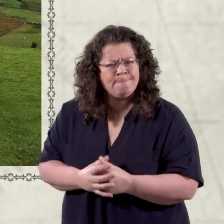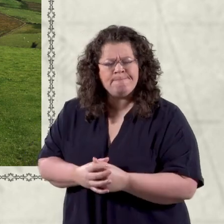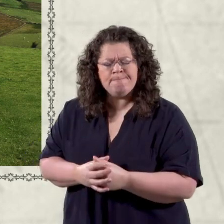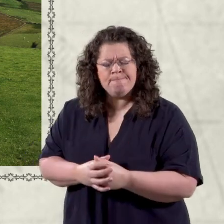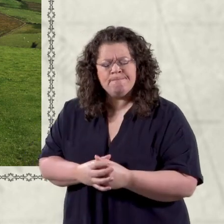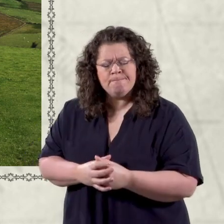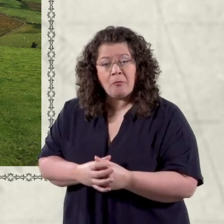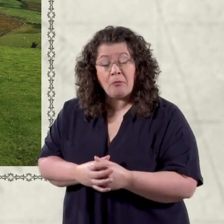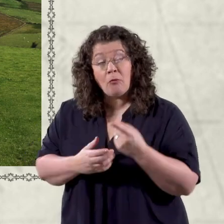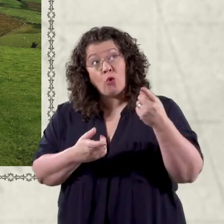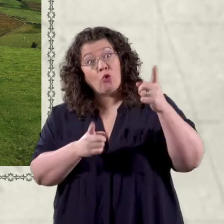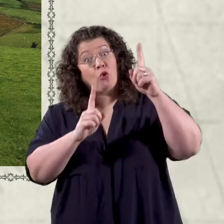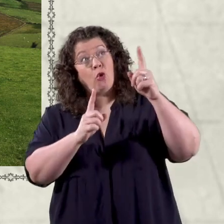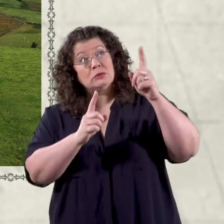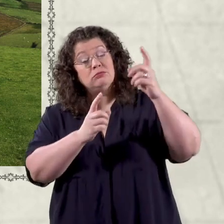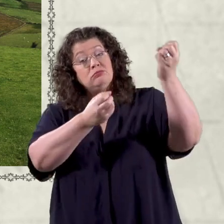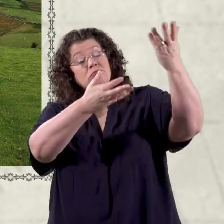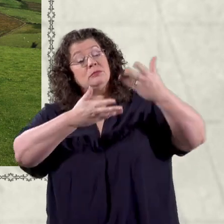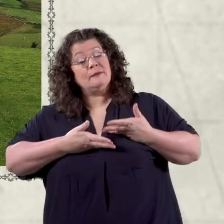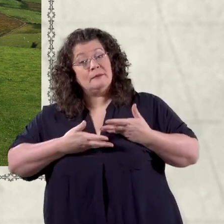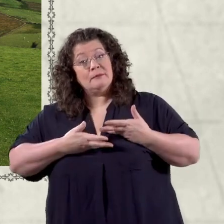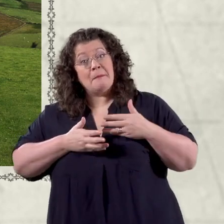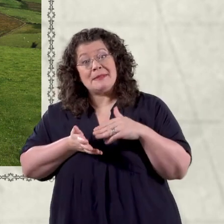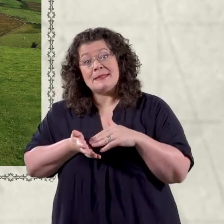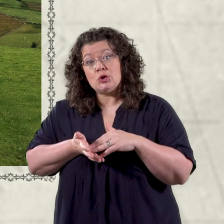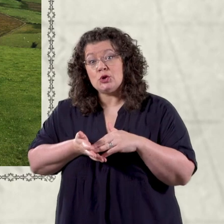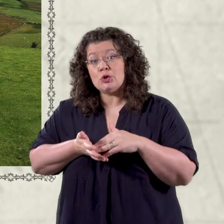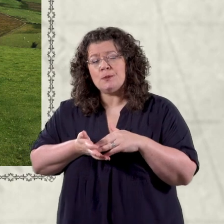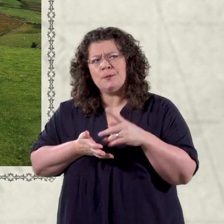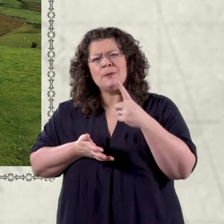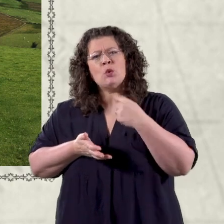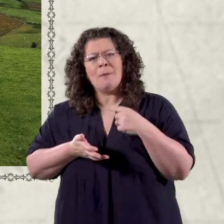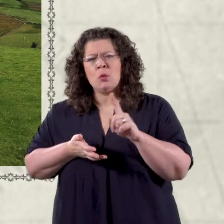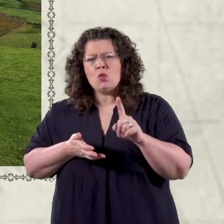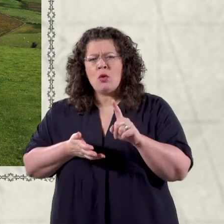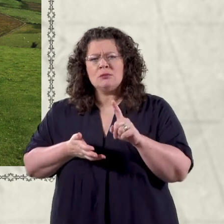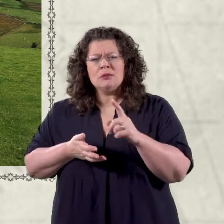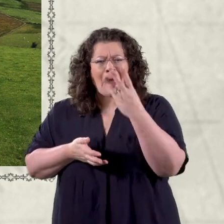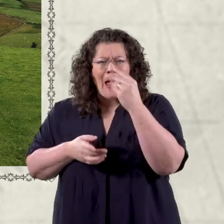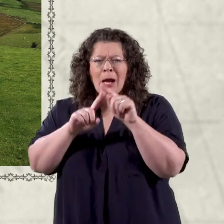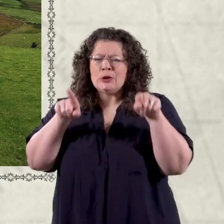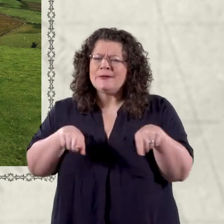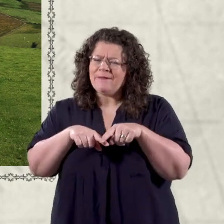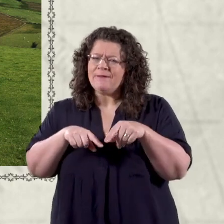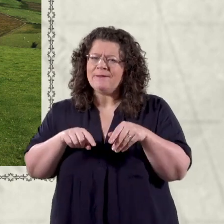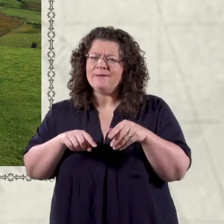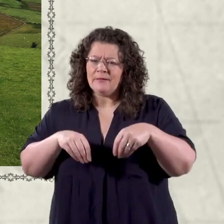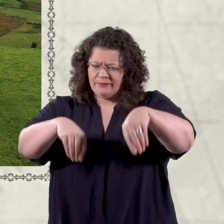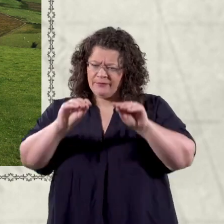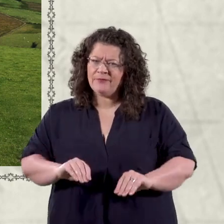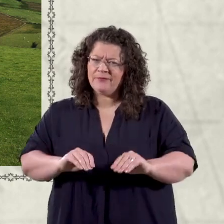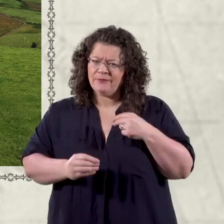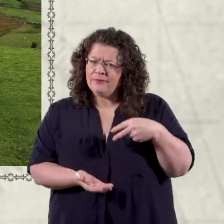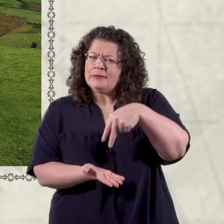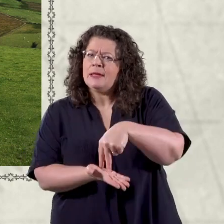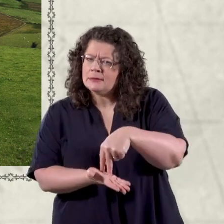That's when I received a message from God. He told me to place a handkerchief under my